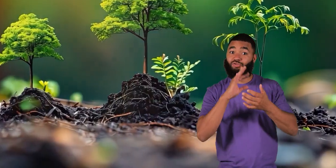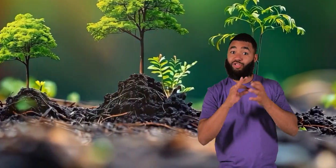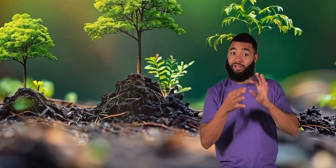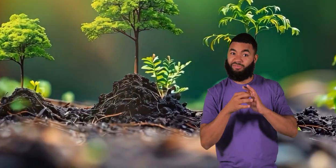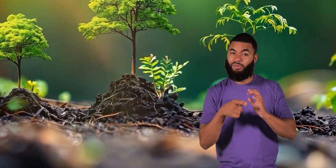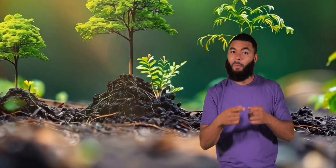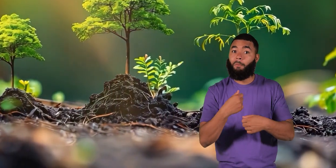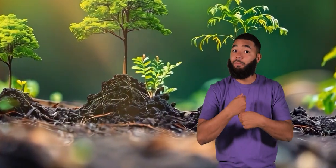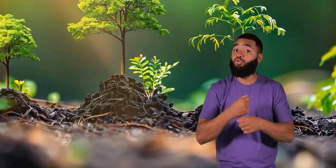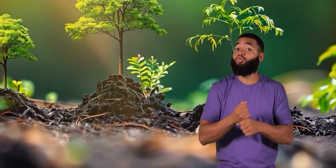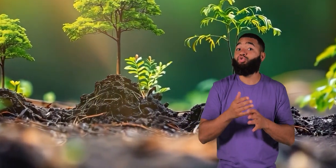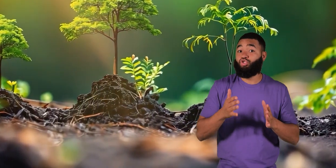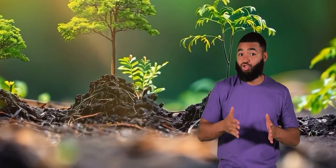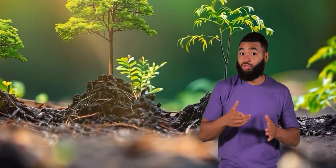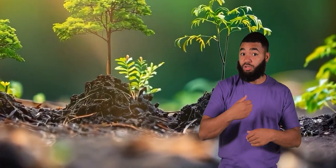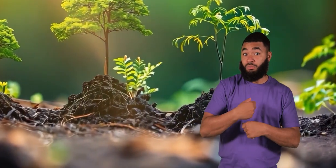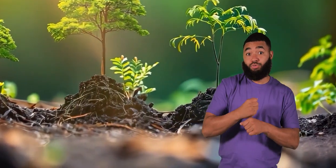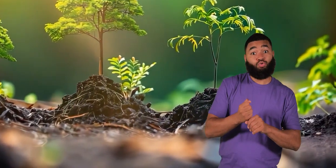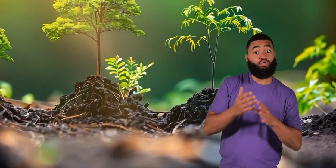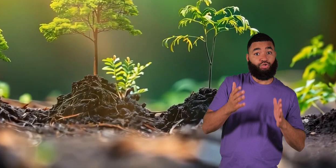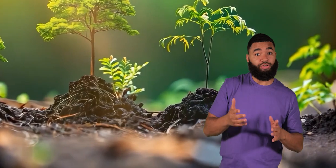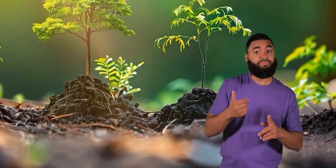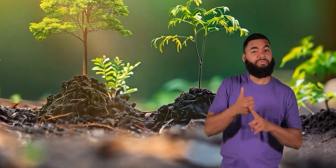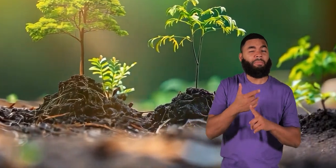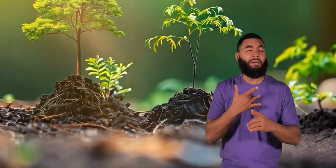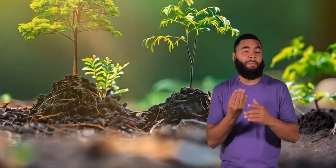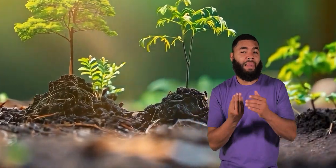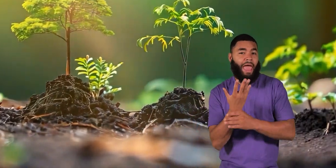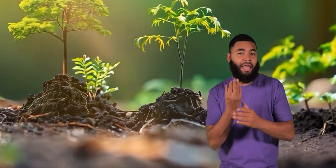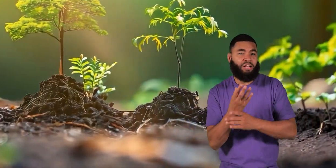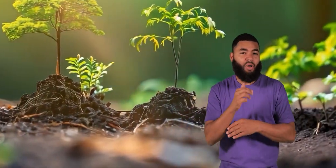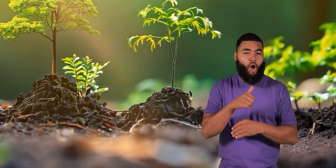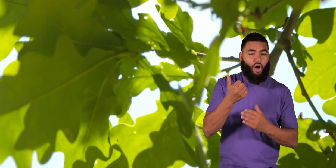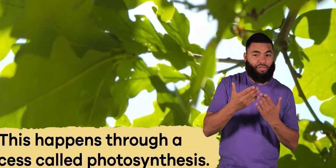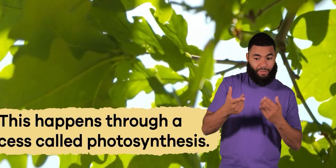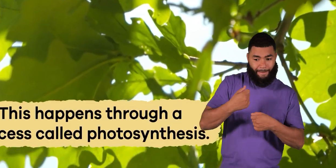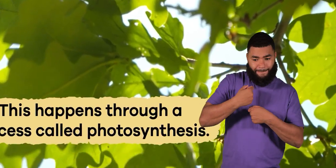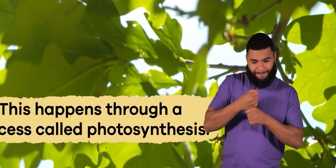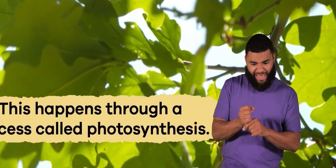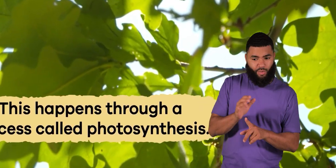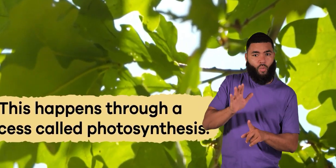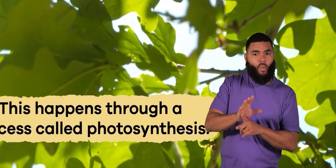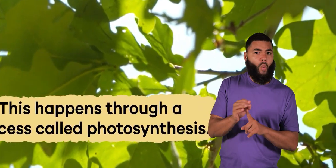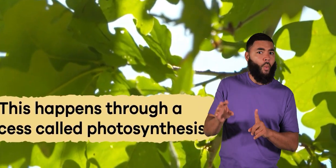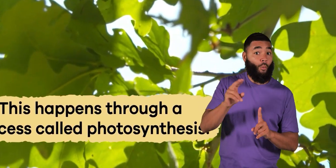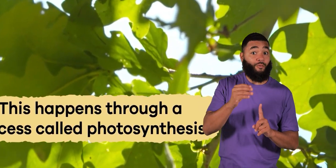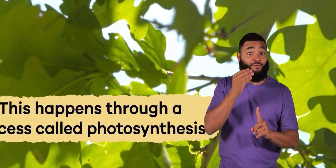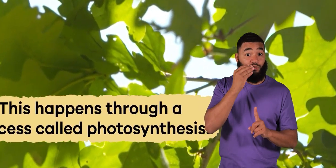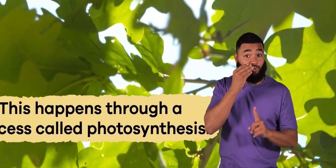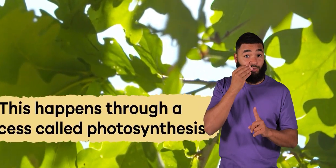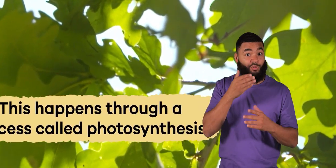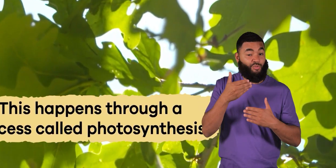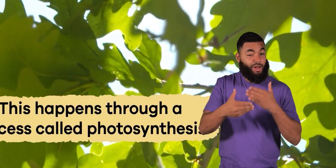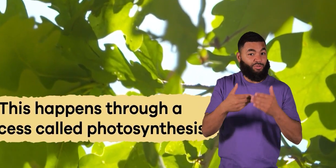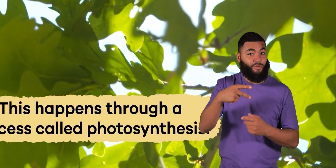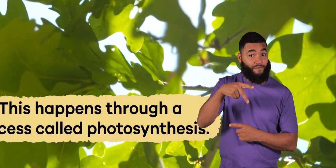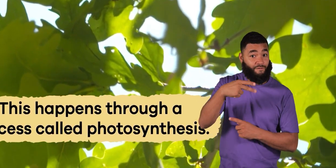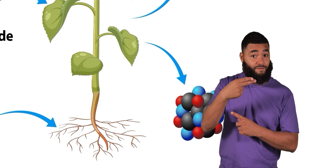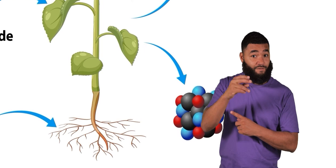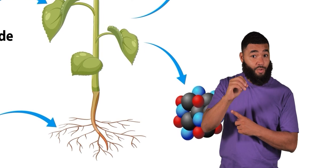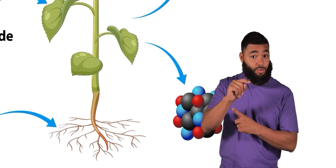Producers are usually plants and other organisms that make their own food. This happens through a process called photosynthesis.